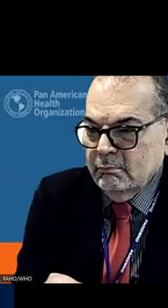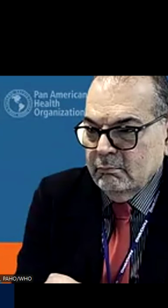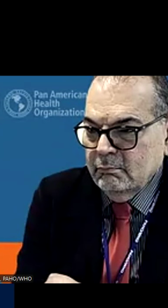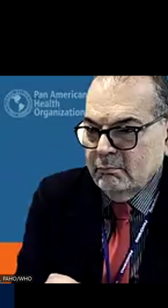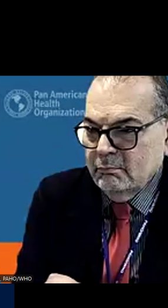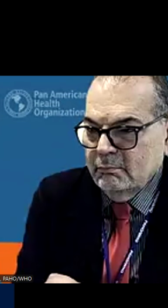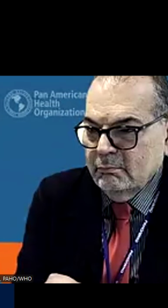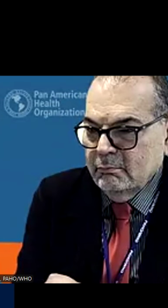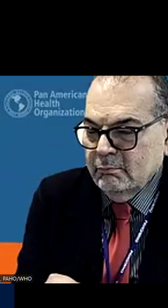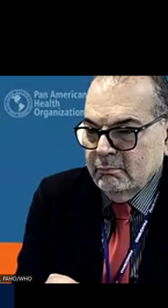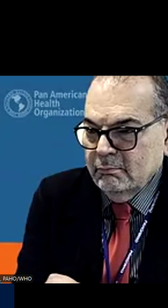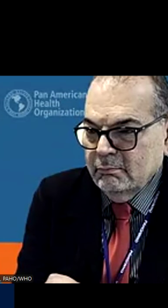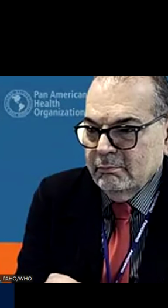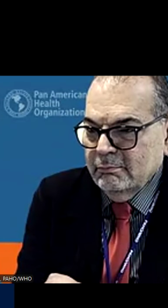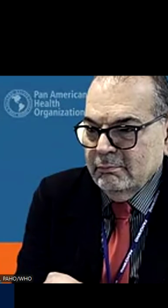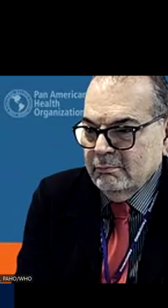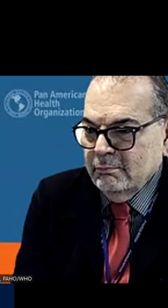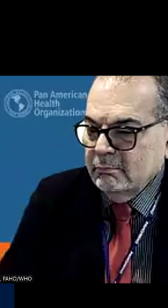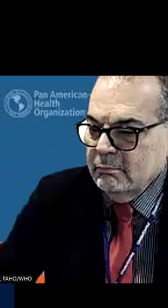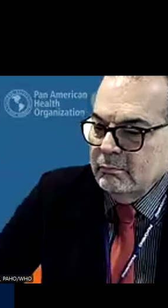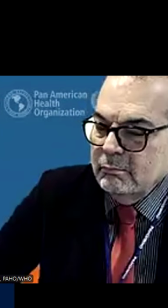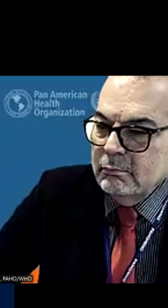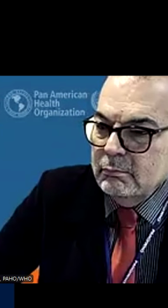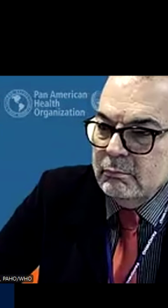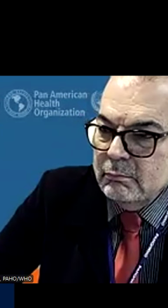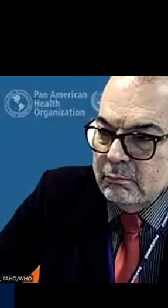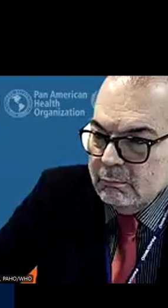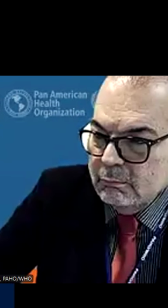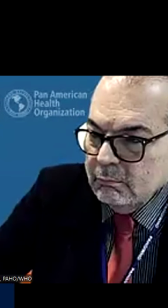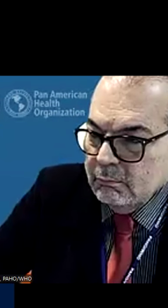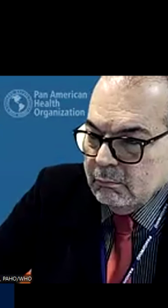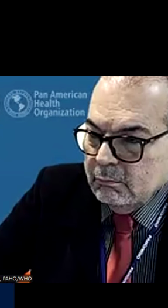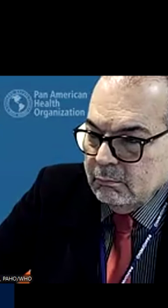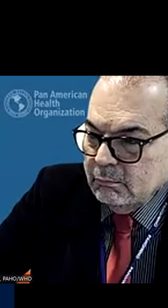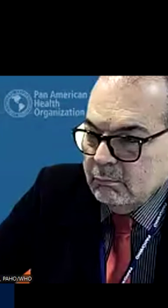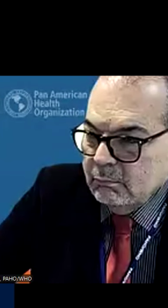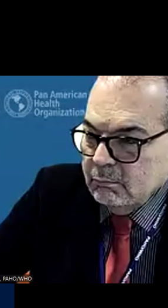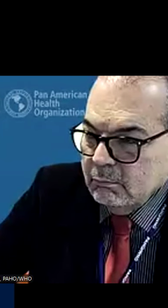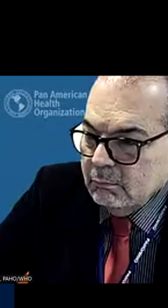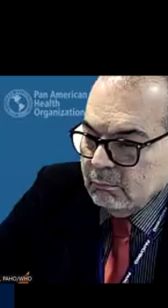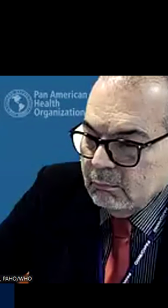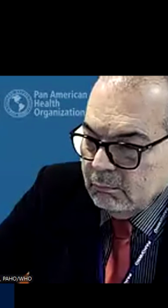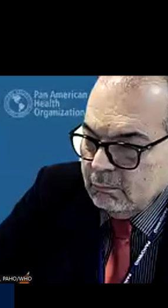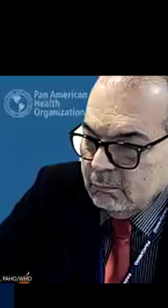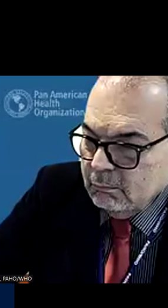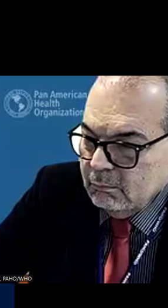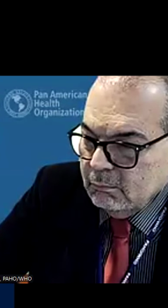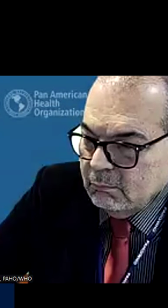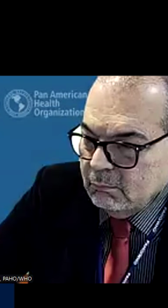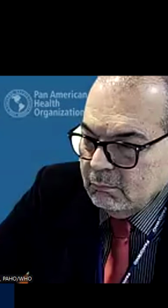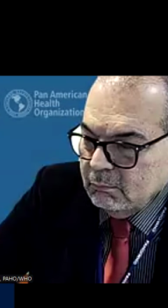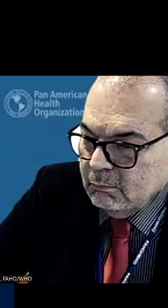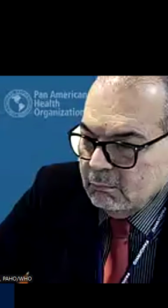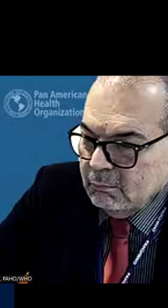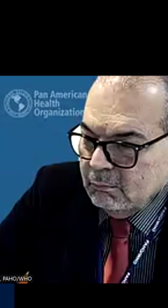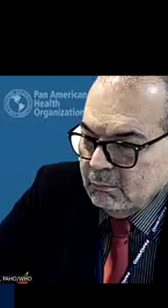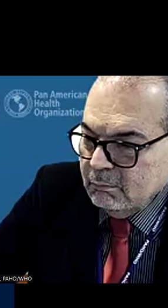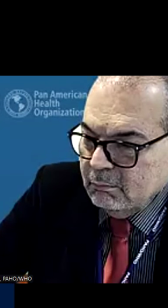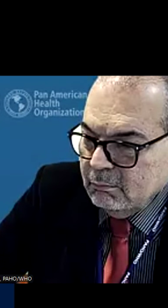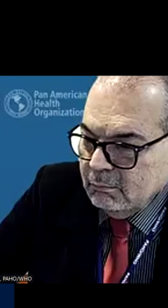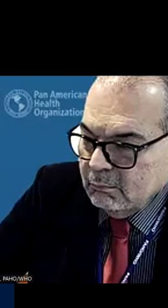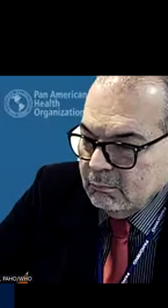Banda Aceh. And I learned from this community. They said, from the movement of the ant, we know that. If this is like, one of the early warning,